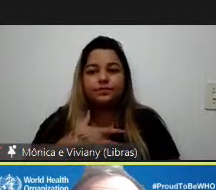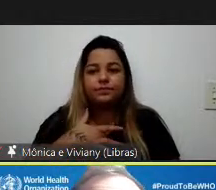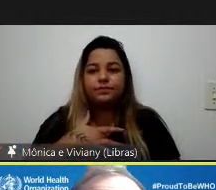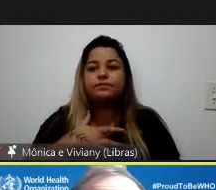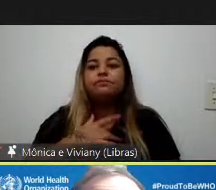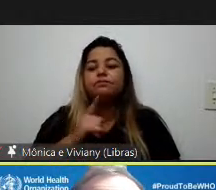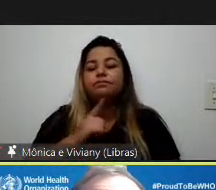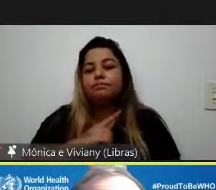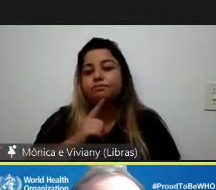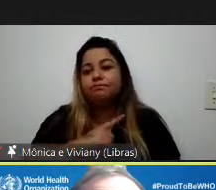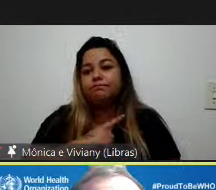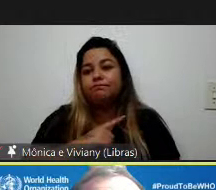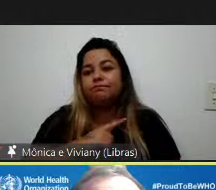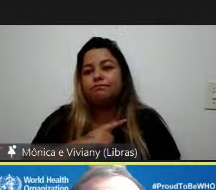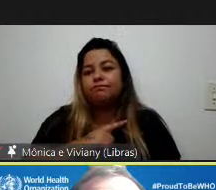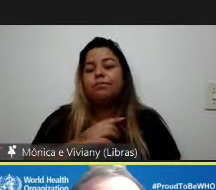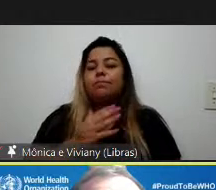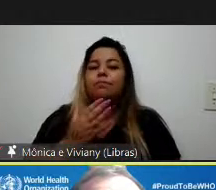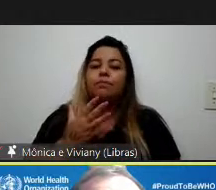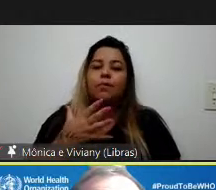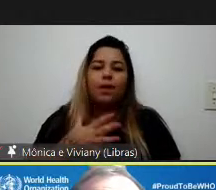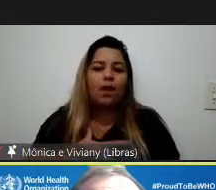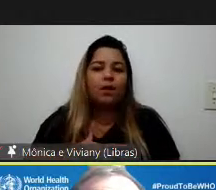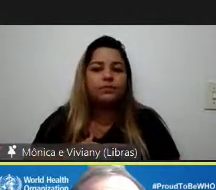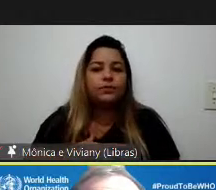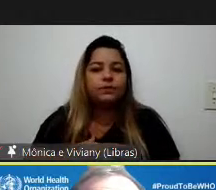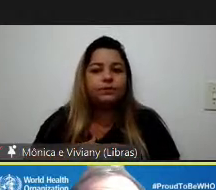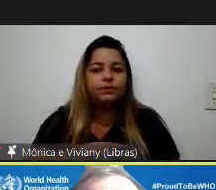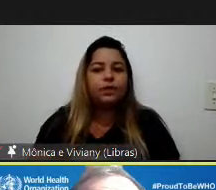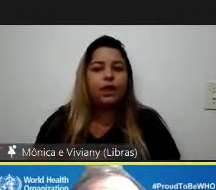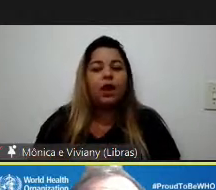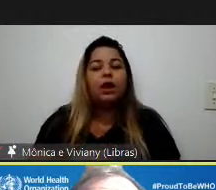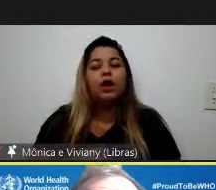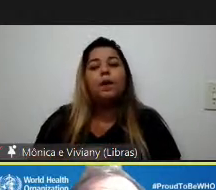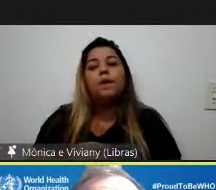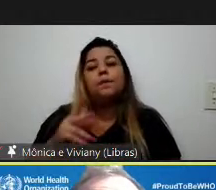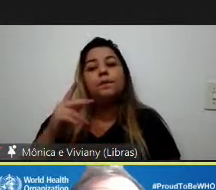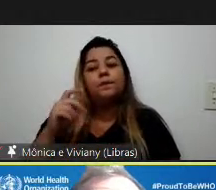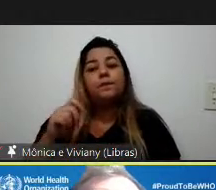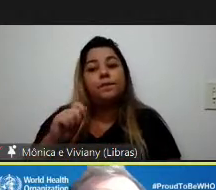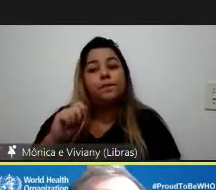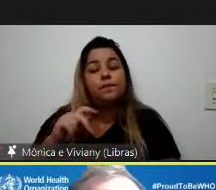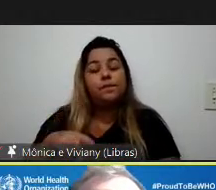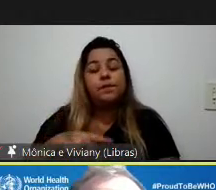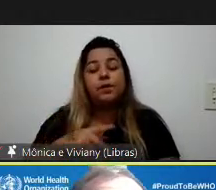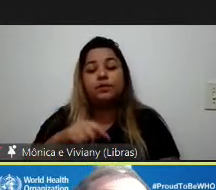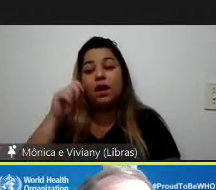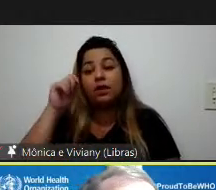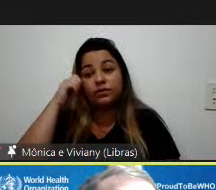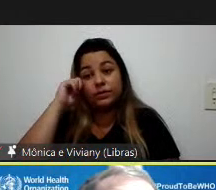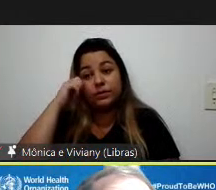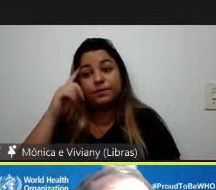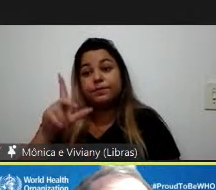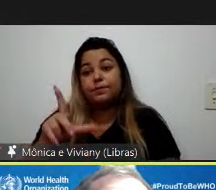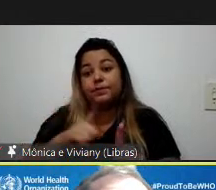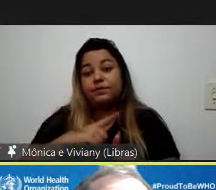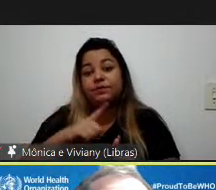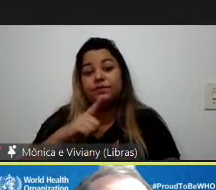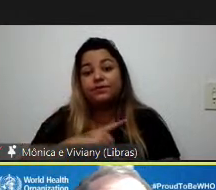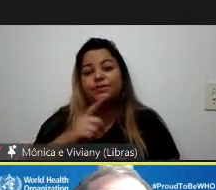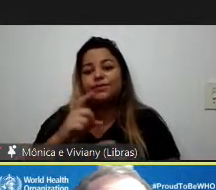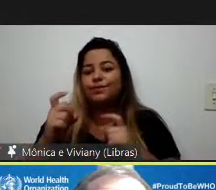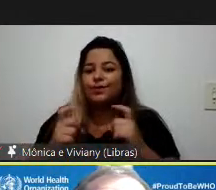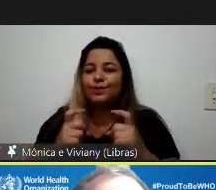12% are really addressing exclusive breastfeeding. And vice versa, in low